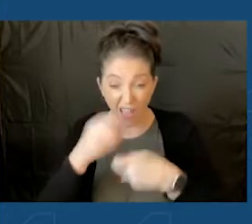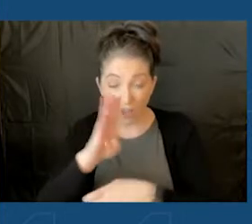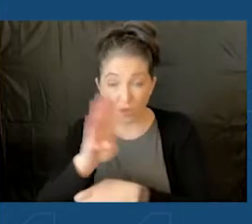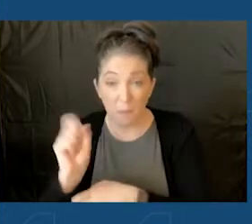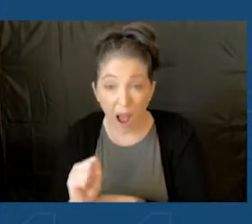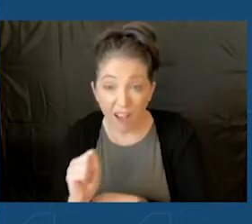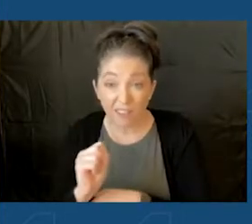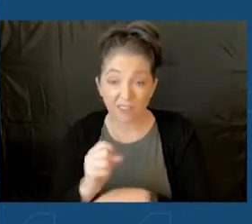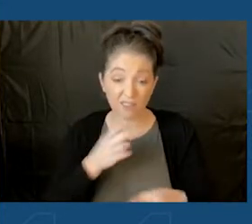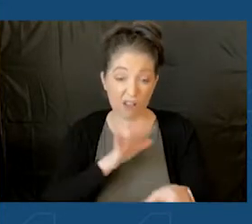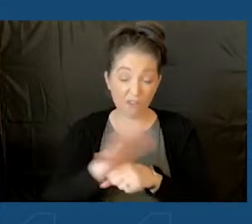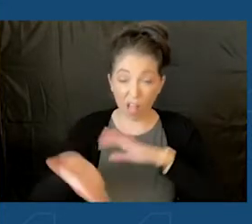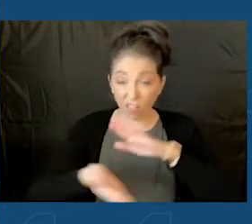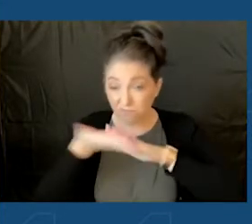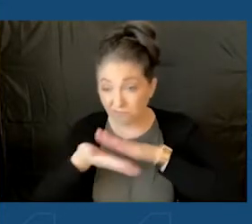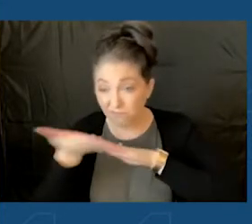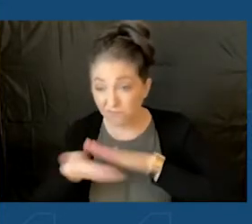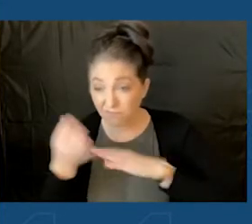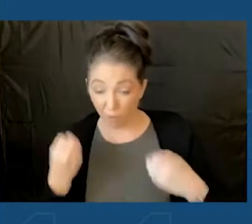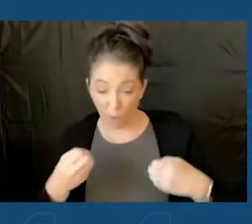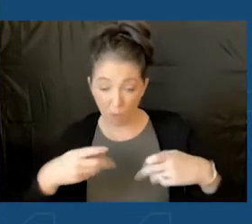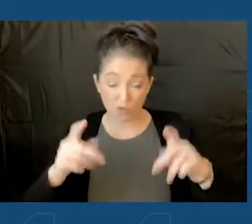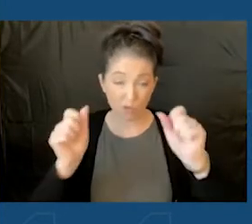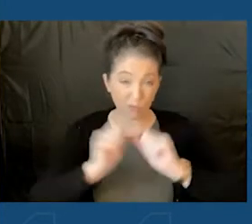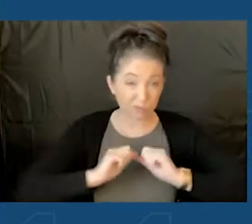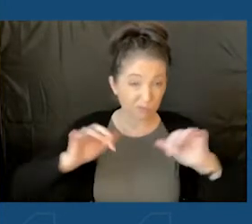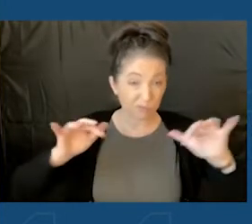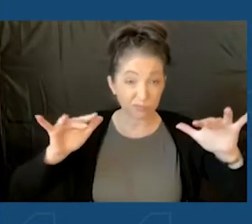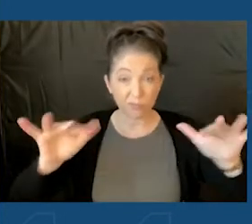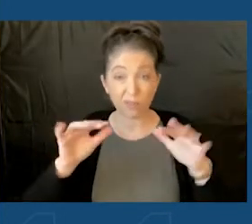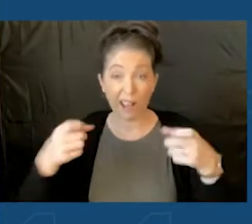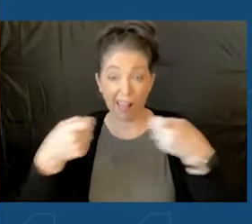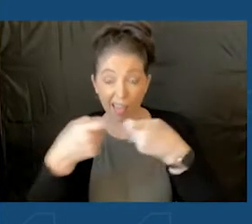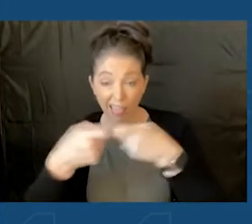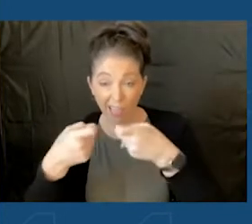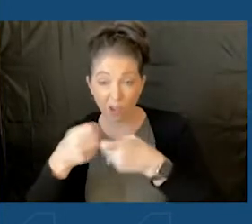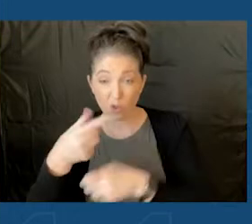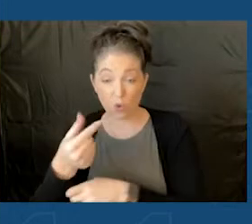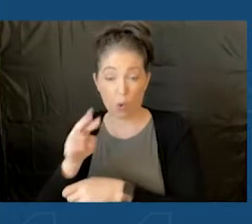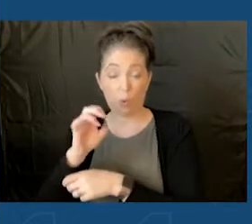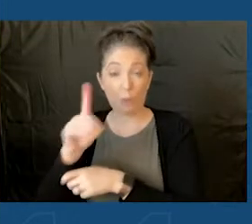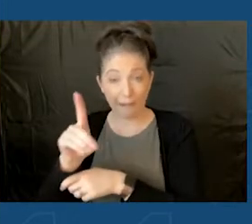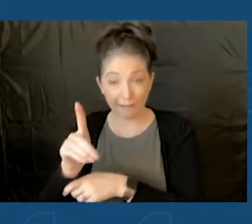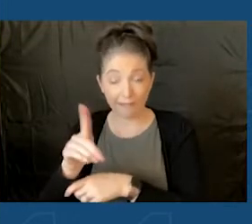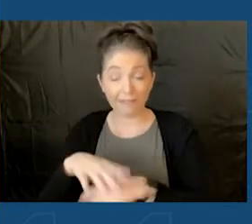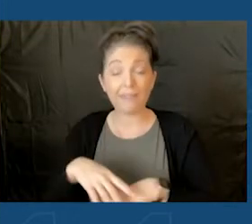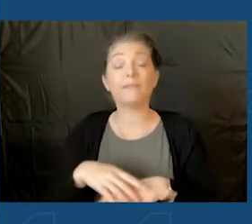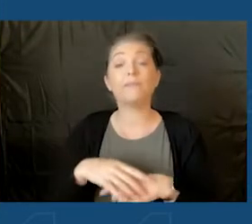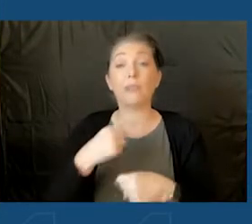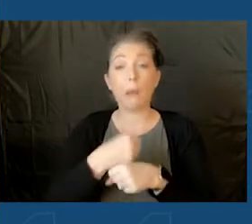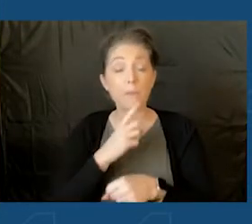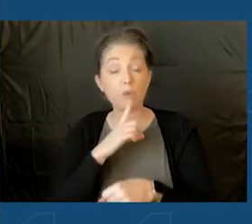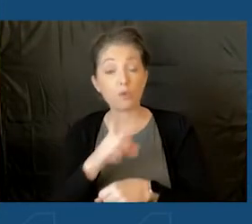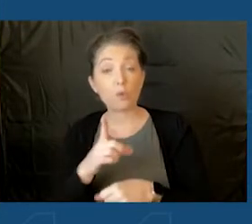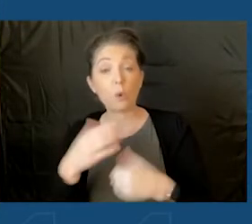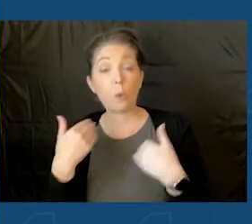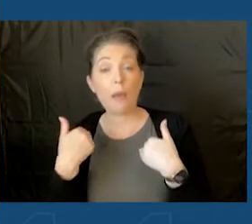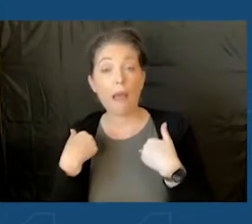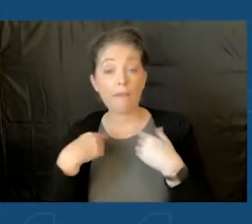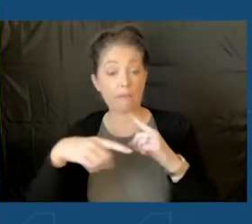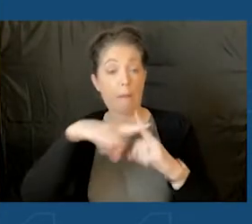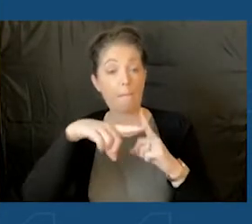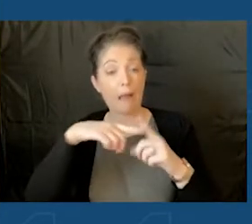operational opportunities to expand the electrical grid from here as well. Also making sure that there's a positive place for the